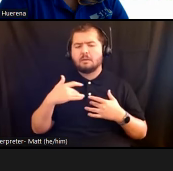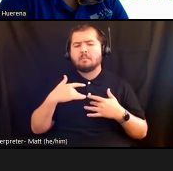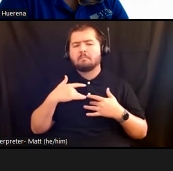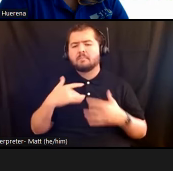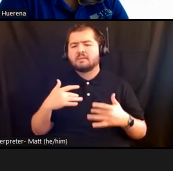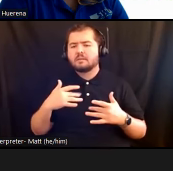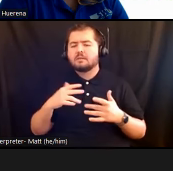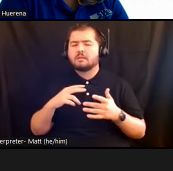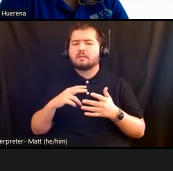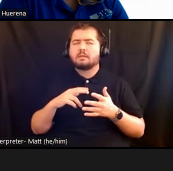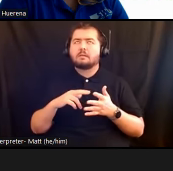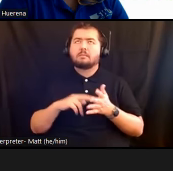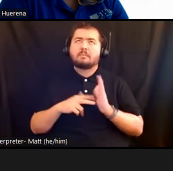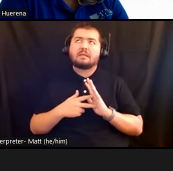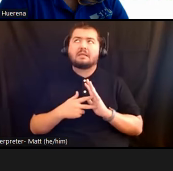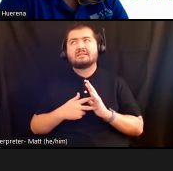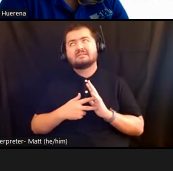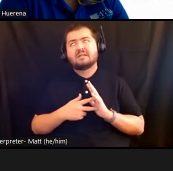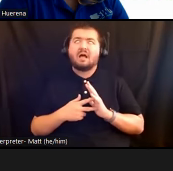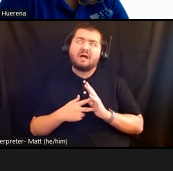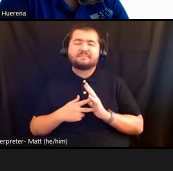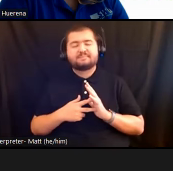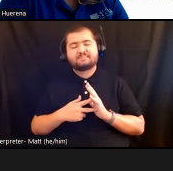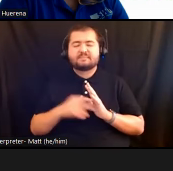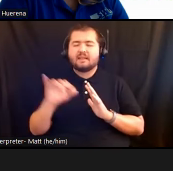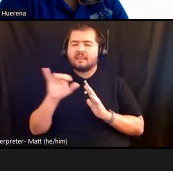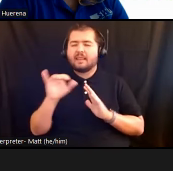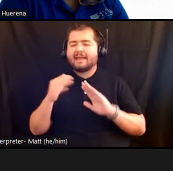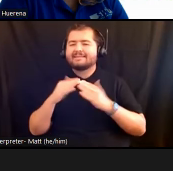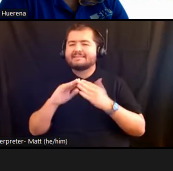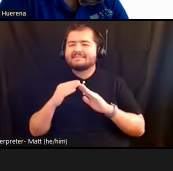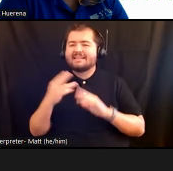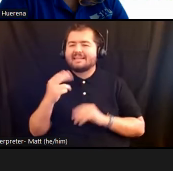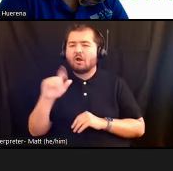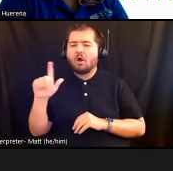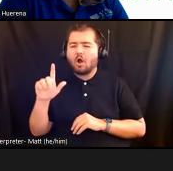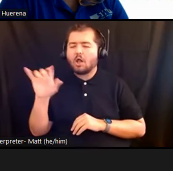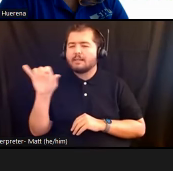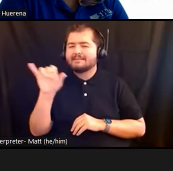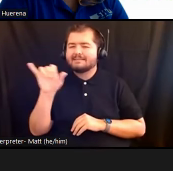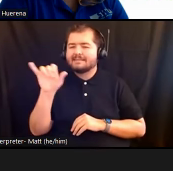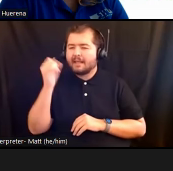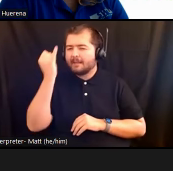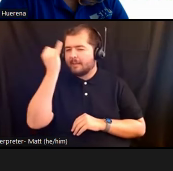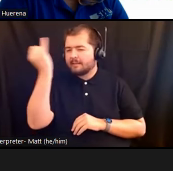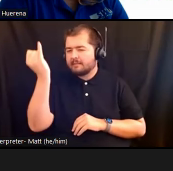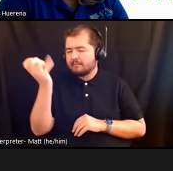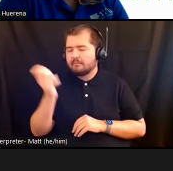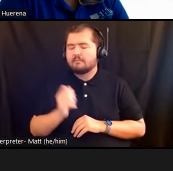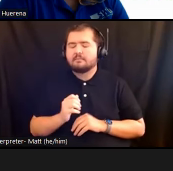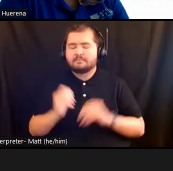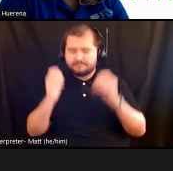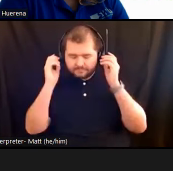place, I would say, like maybe the city hall if you're living in a city. Is something similar to that. We have